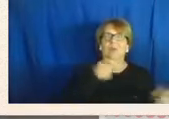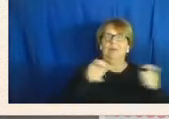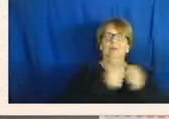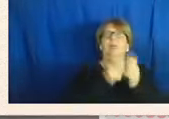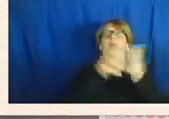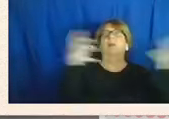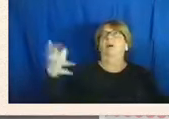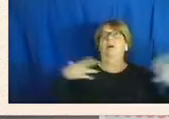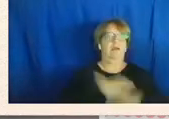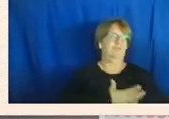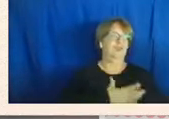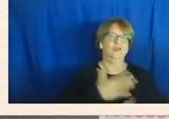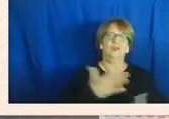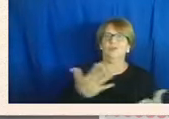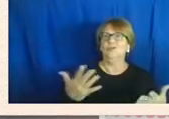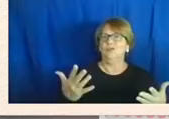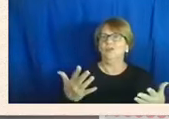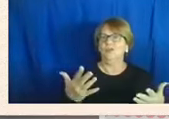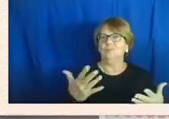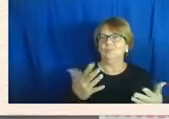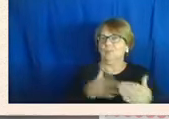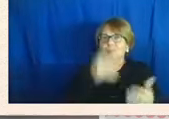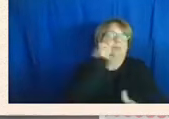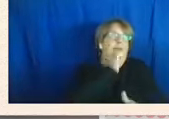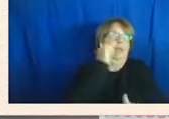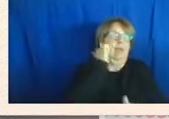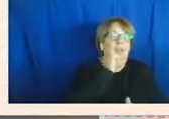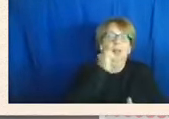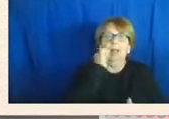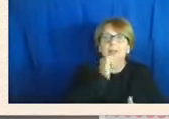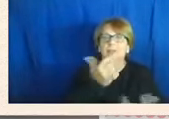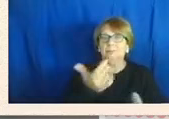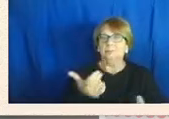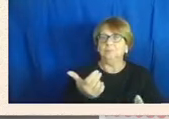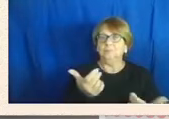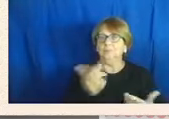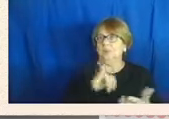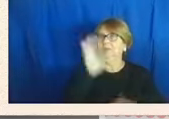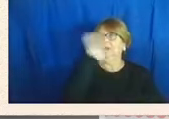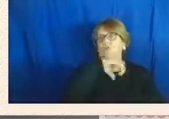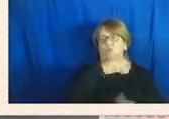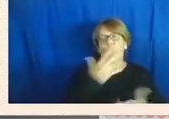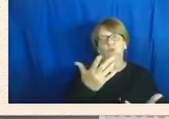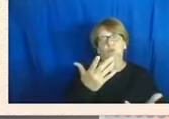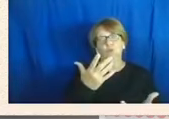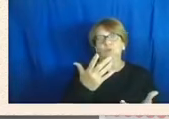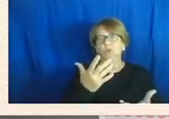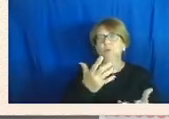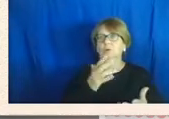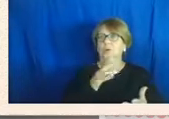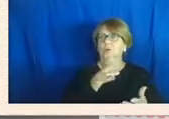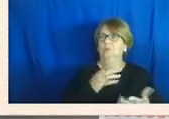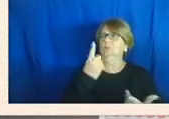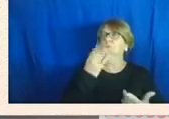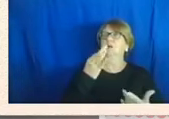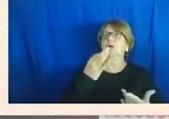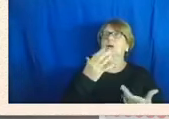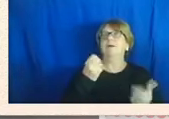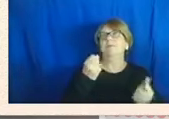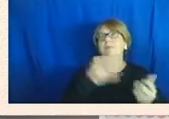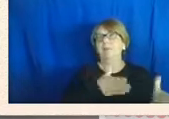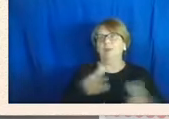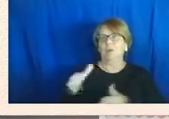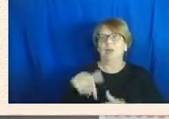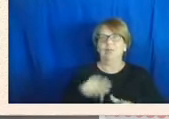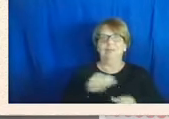a, somewhat daily basis, which is unusual, right? This is one of the many ways in which this pandemic is unusual. We're